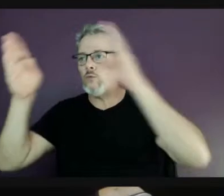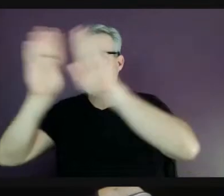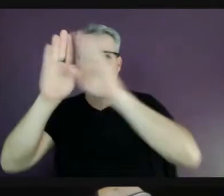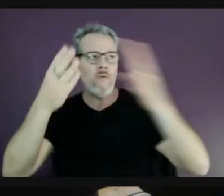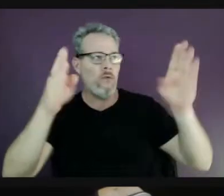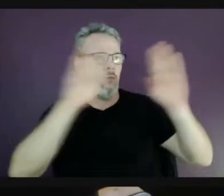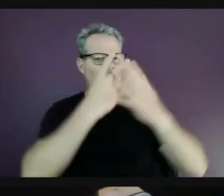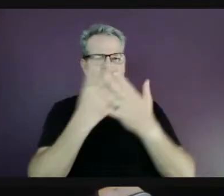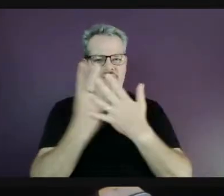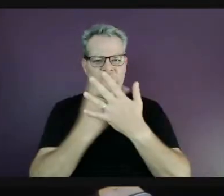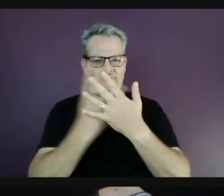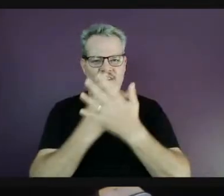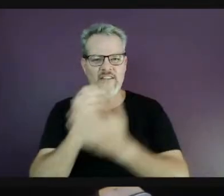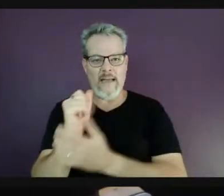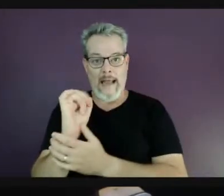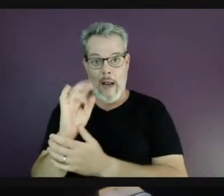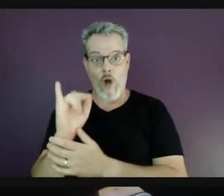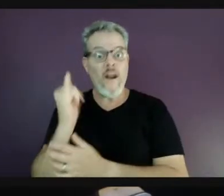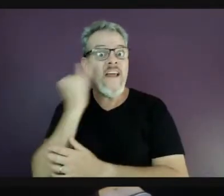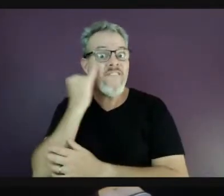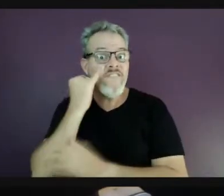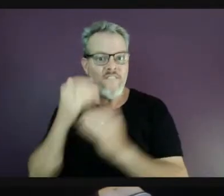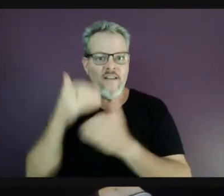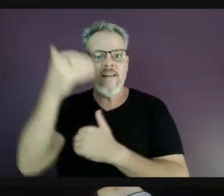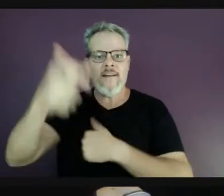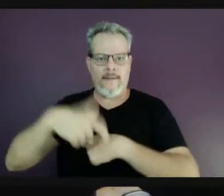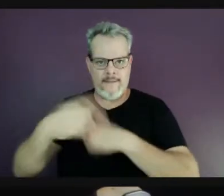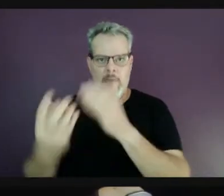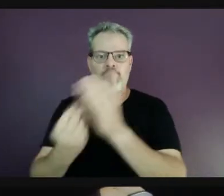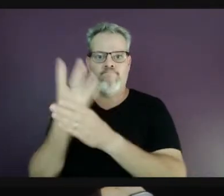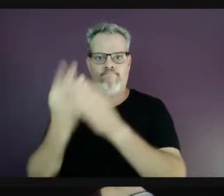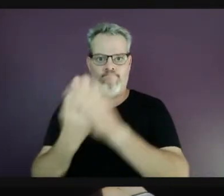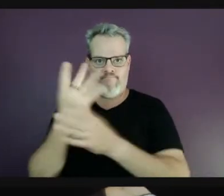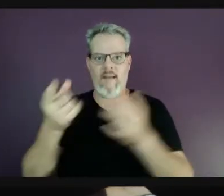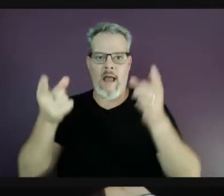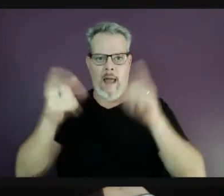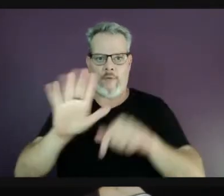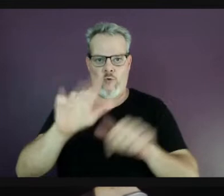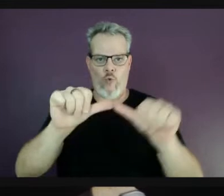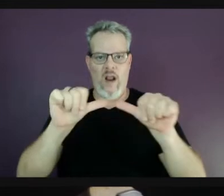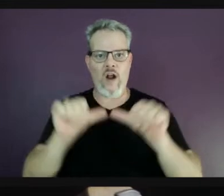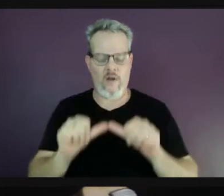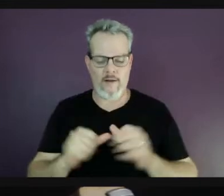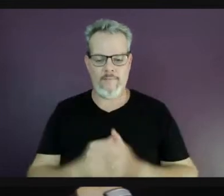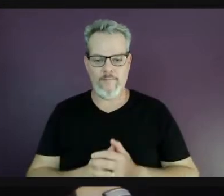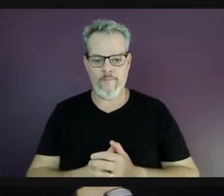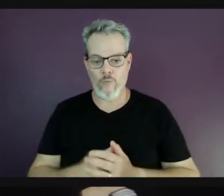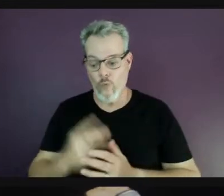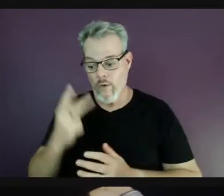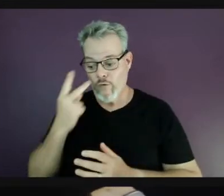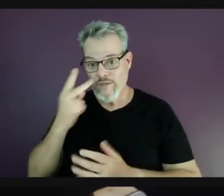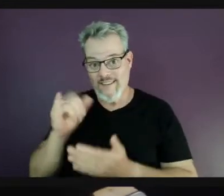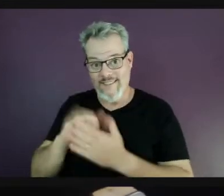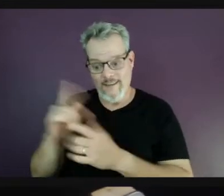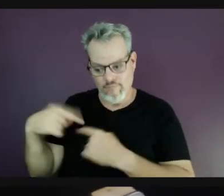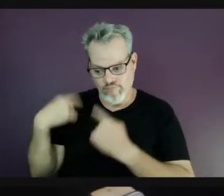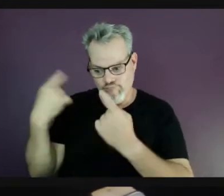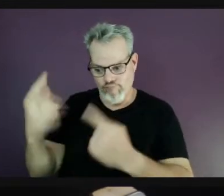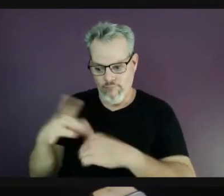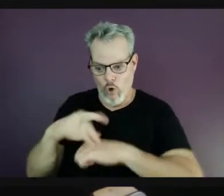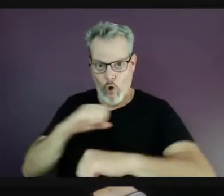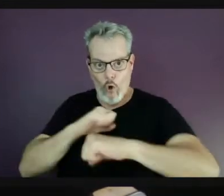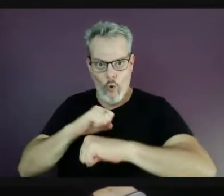air for when the next eruption does begin, if it comes sooner than later. We've seen these earthquake patterns lead eruptions pretty quickly,